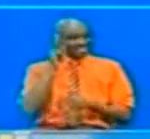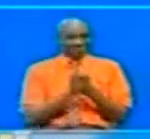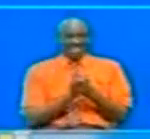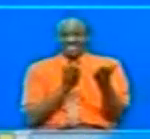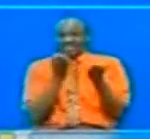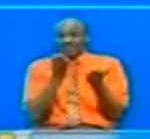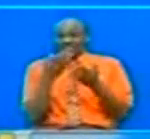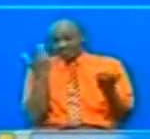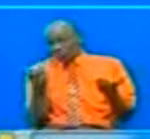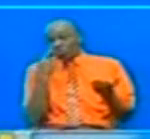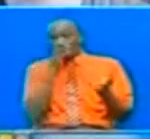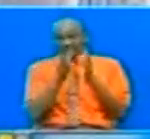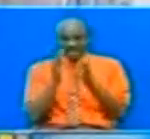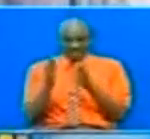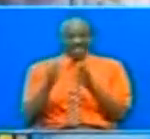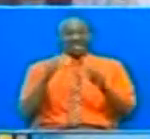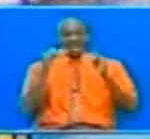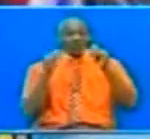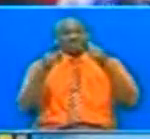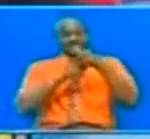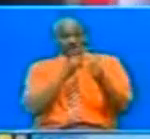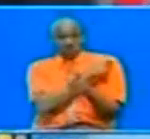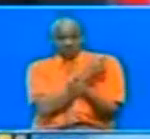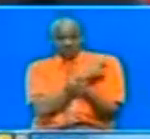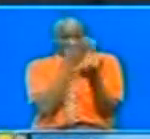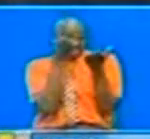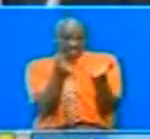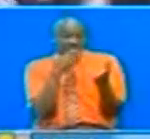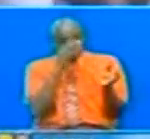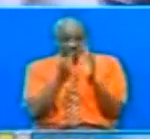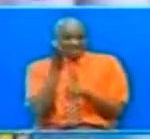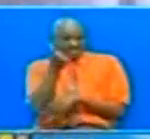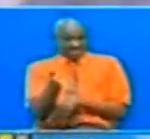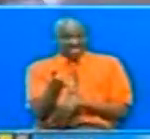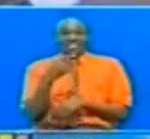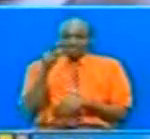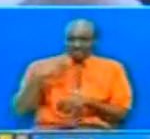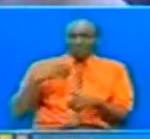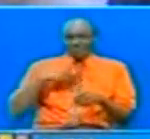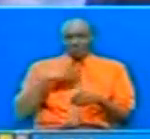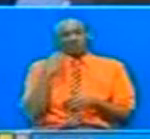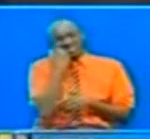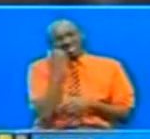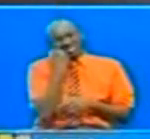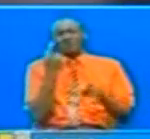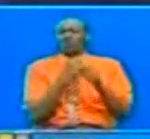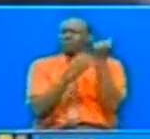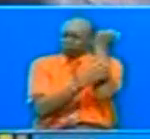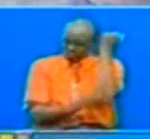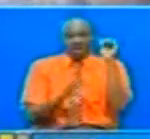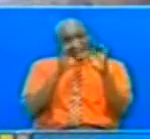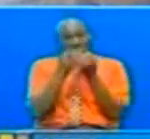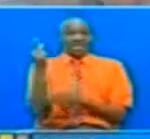services were organized by the Kisii Level 6 Hospital and the Healthcare Rescue Center to help needy patients who come from extremely poor